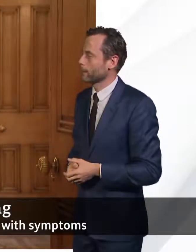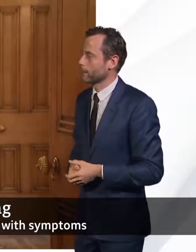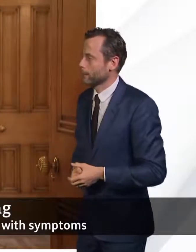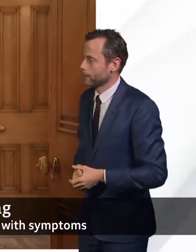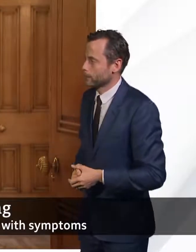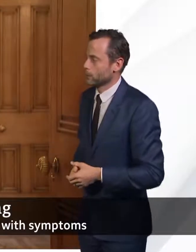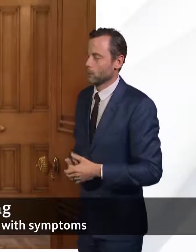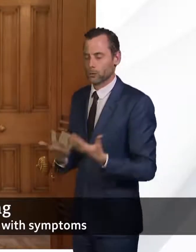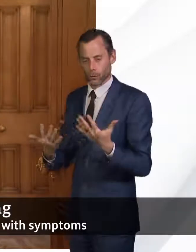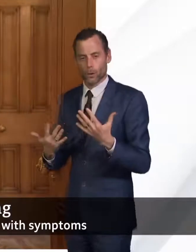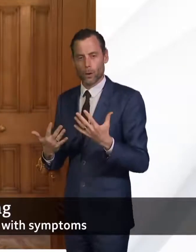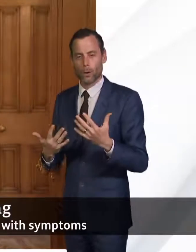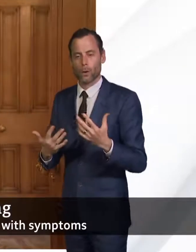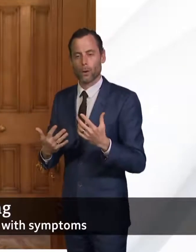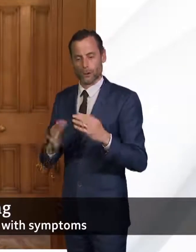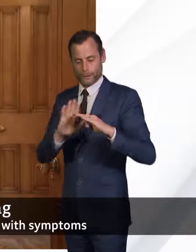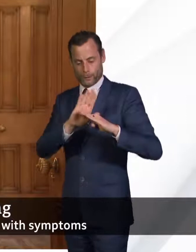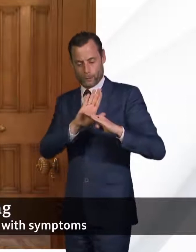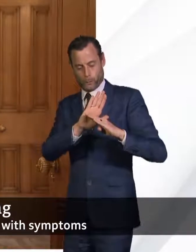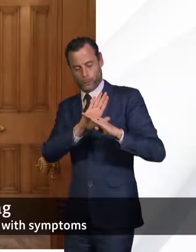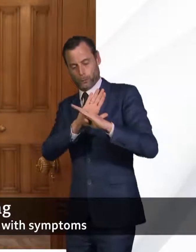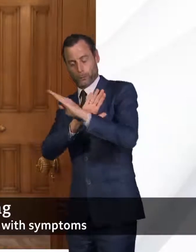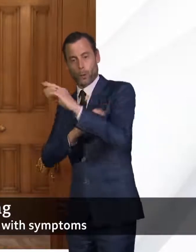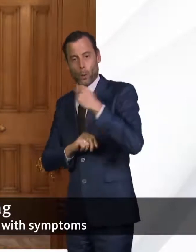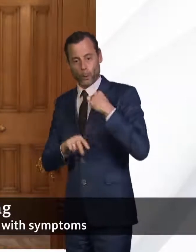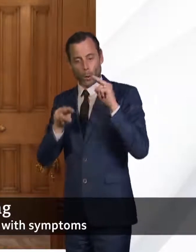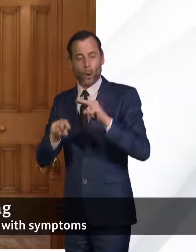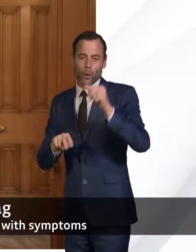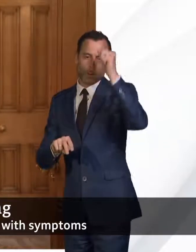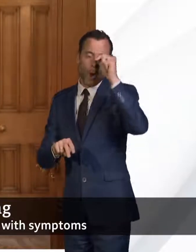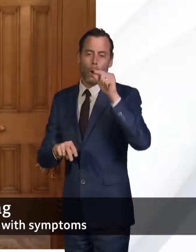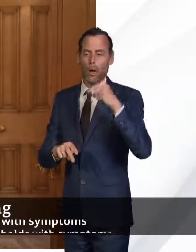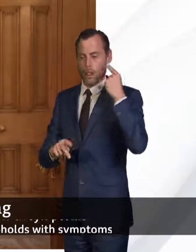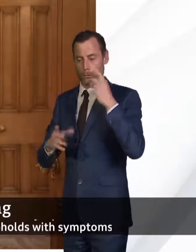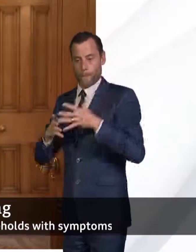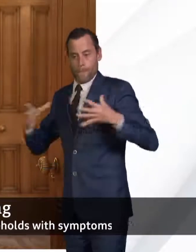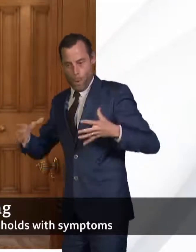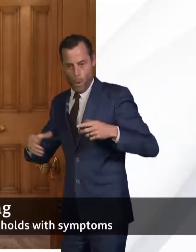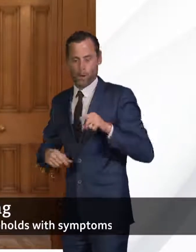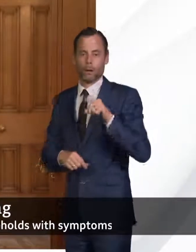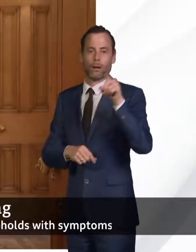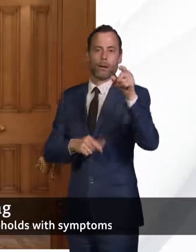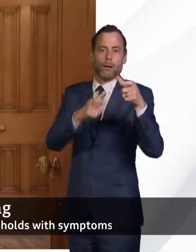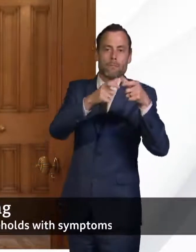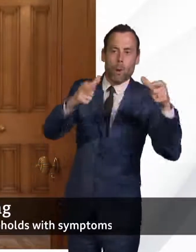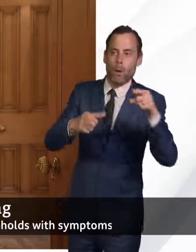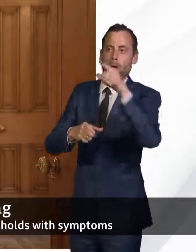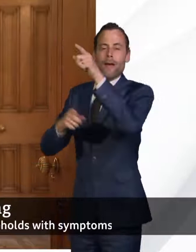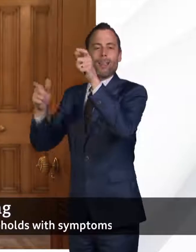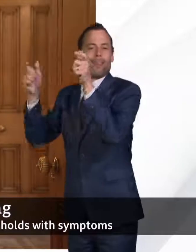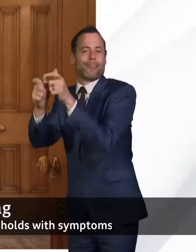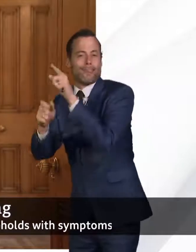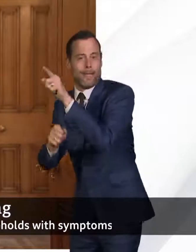cases is different in different parts, the slope of the curve has actually been remarkably similar across the country. So that argues for doing